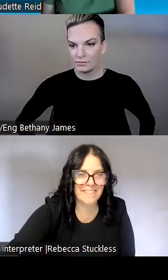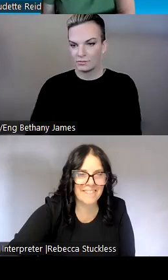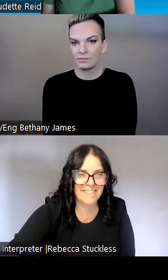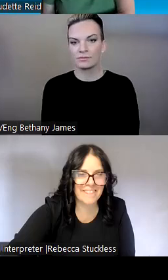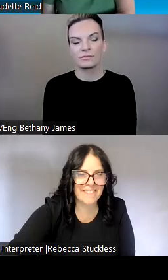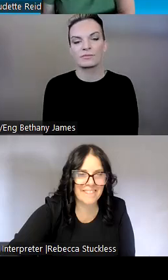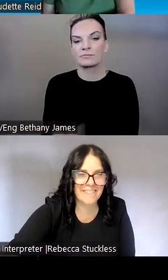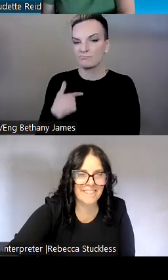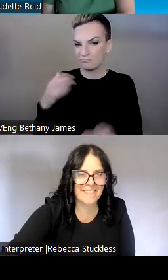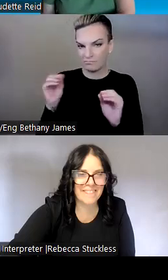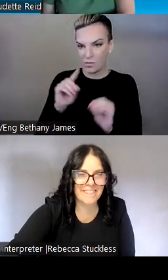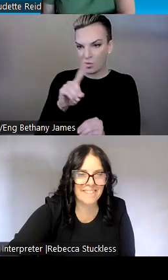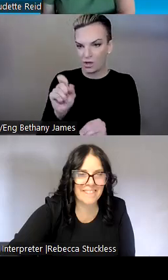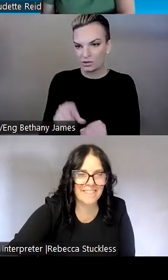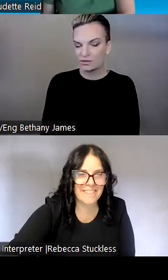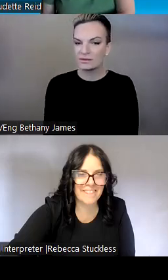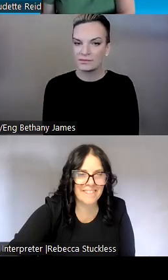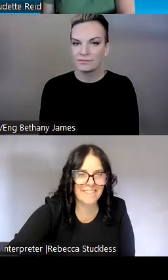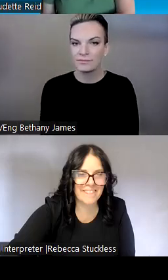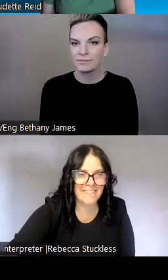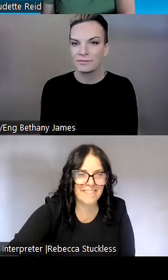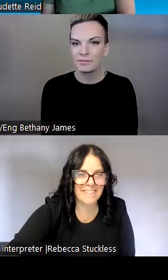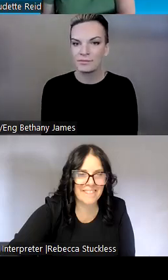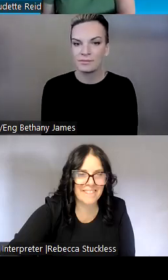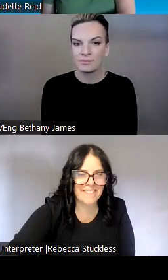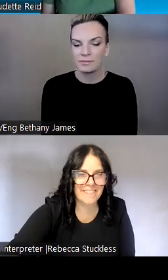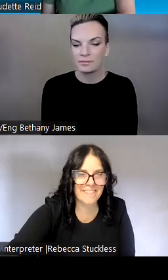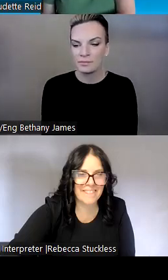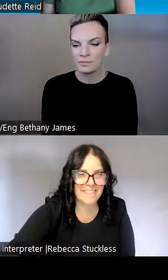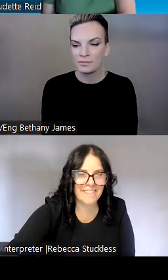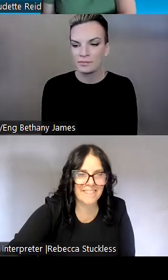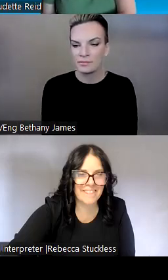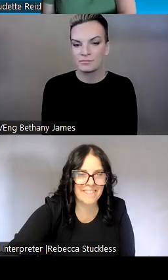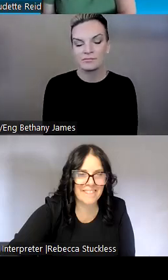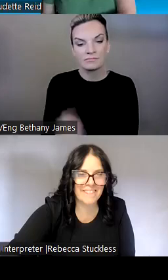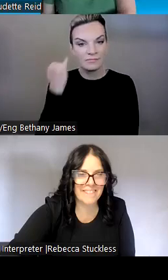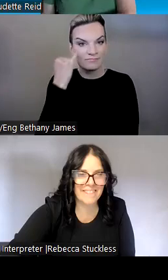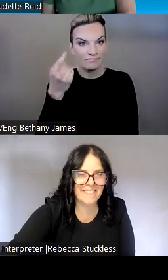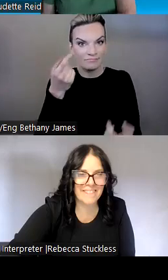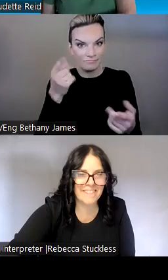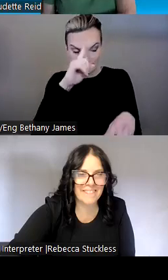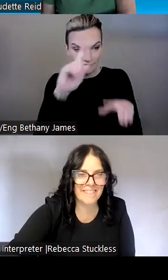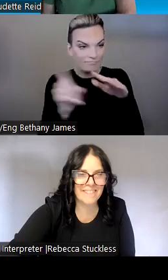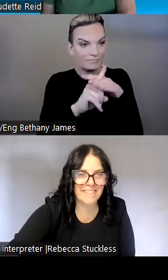We have no questions at this time. Okay. If you think of anything, be sure to put